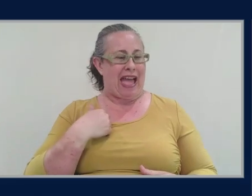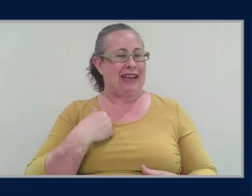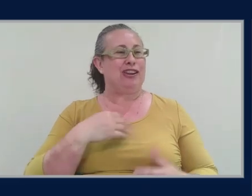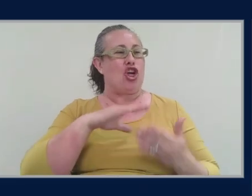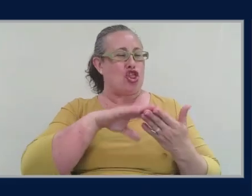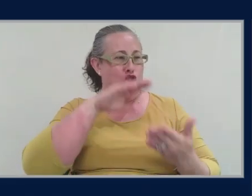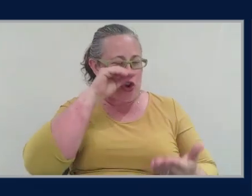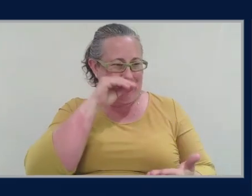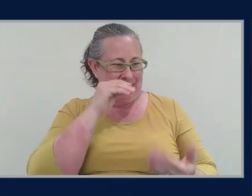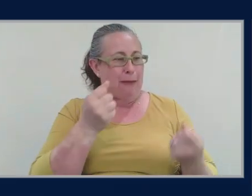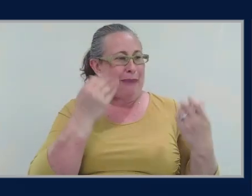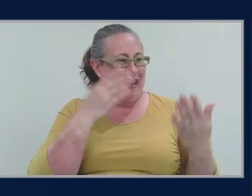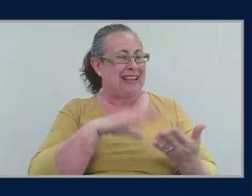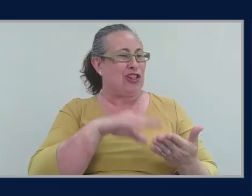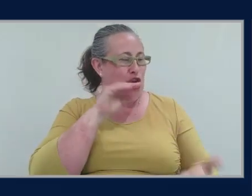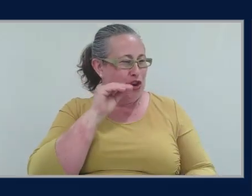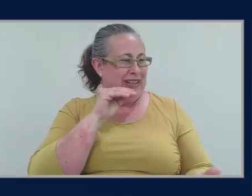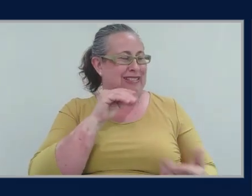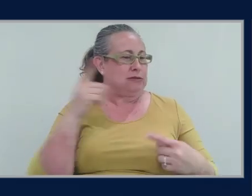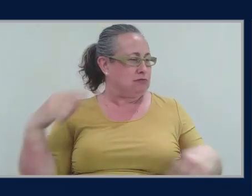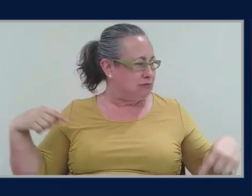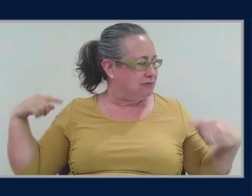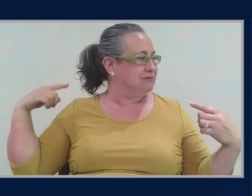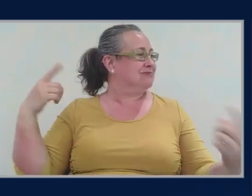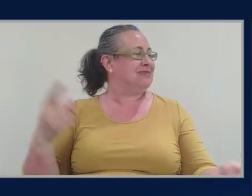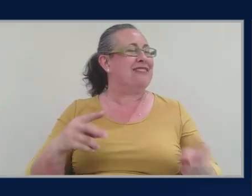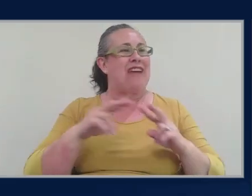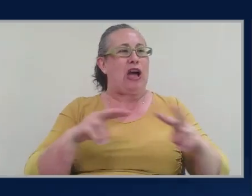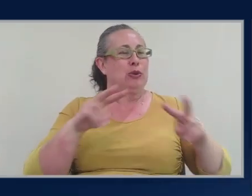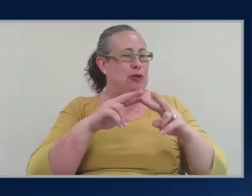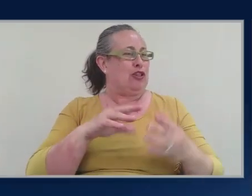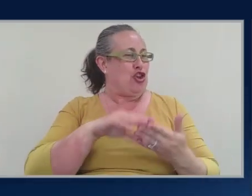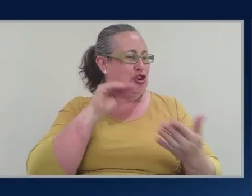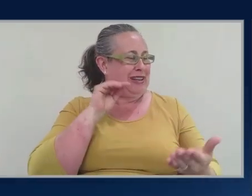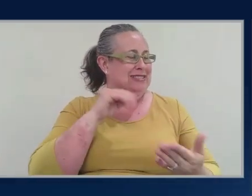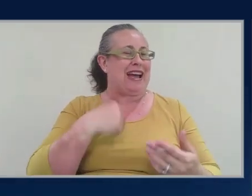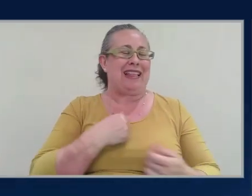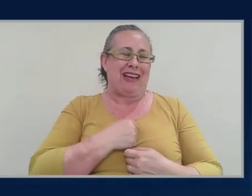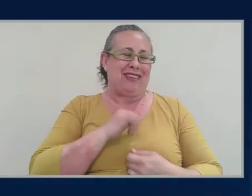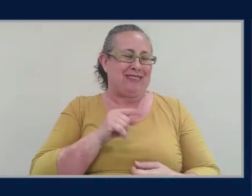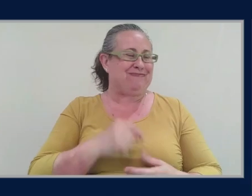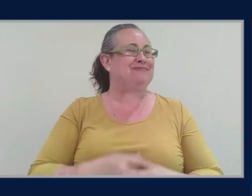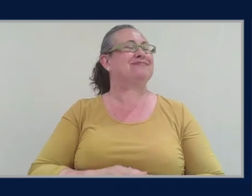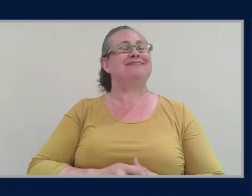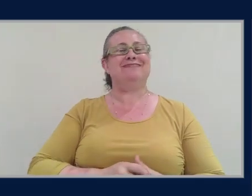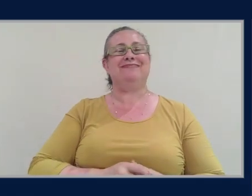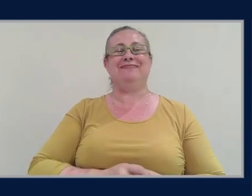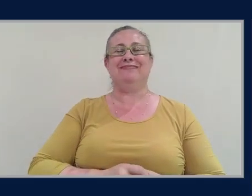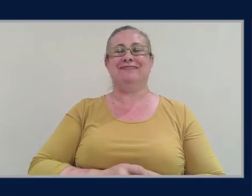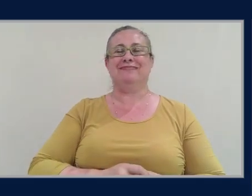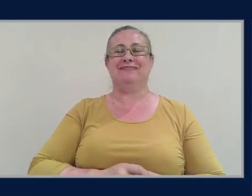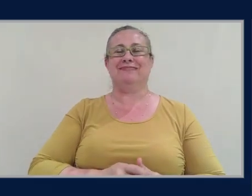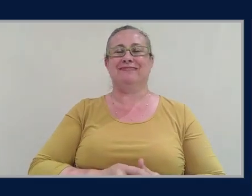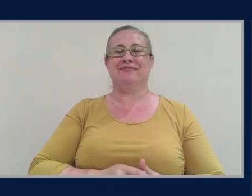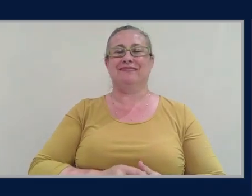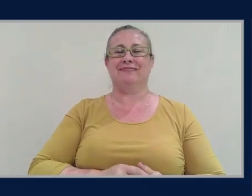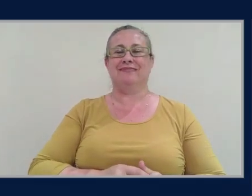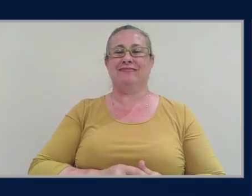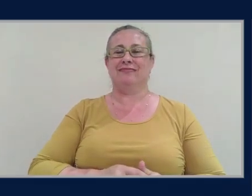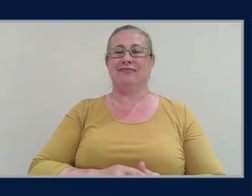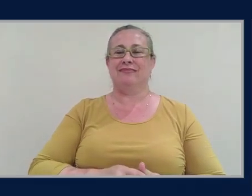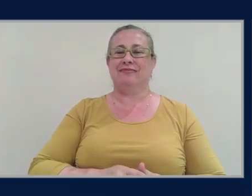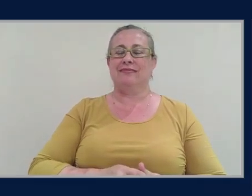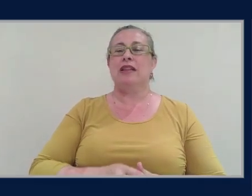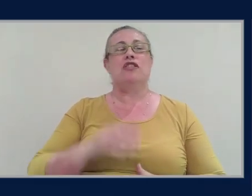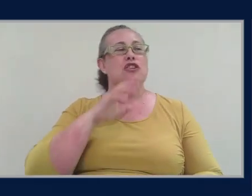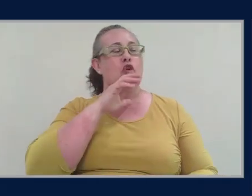That's a valuable learnings. I've had a lot of valuable learnings. Yeah, I love it. I love it. Yeah. The old adage, right?